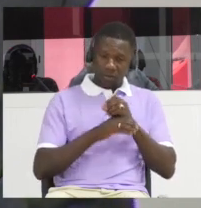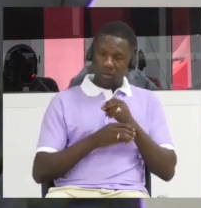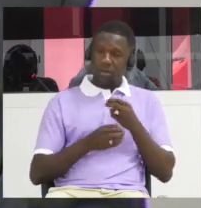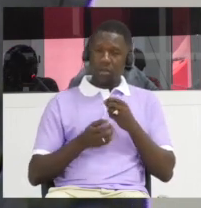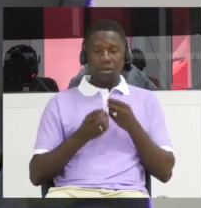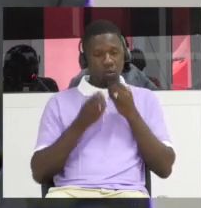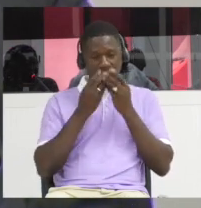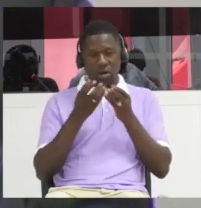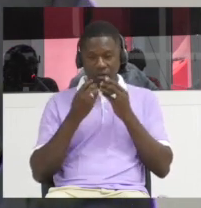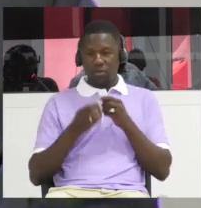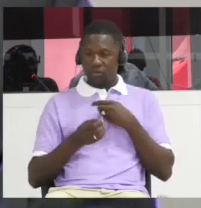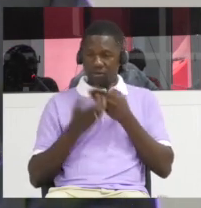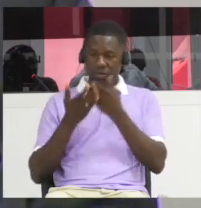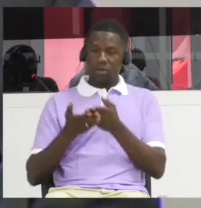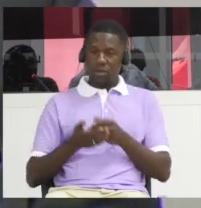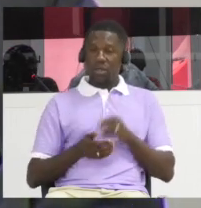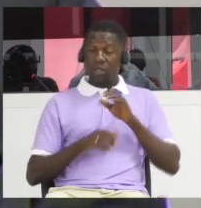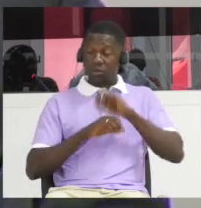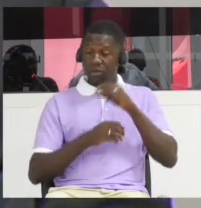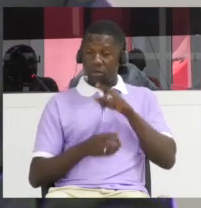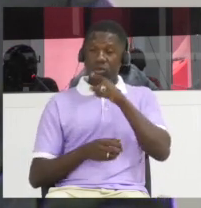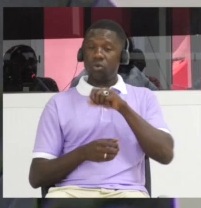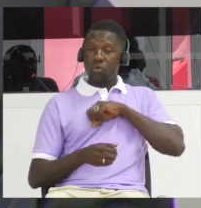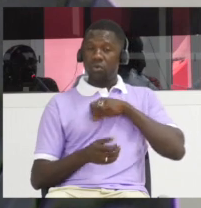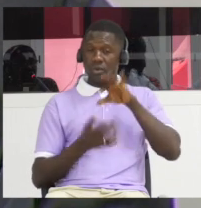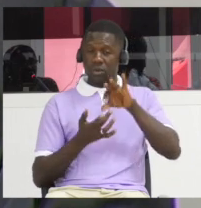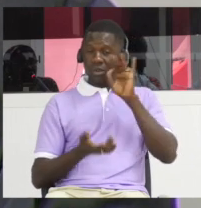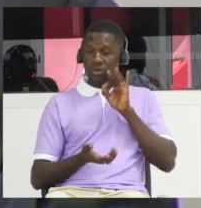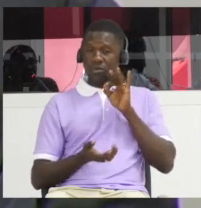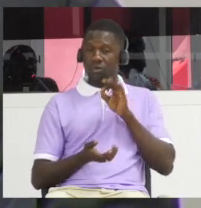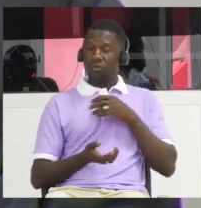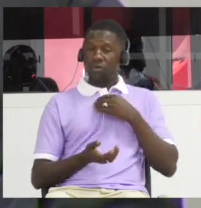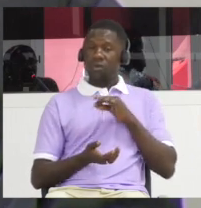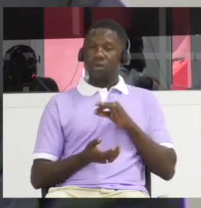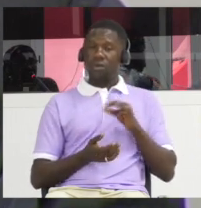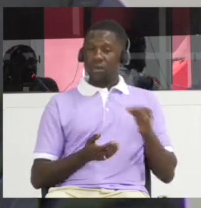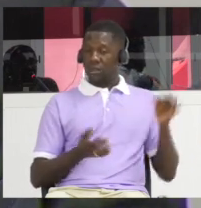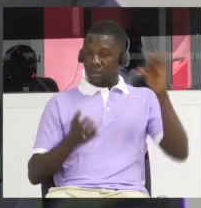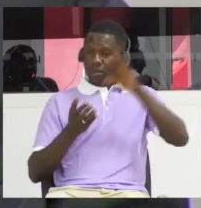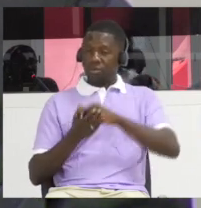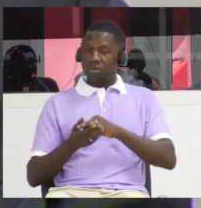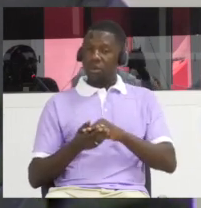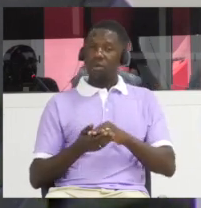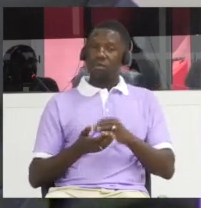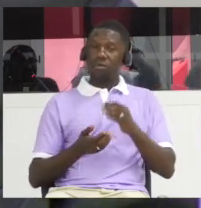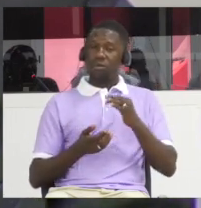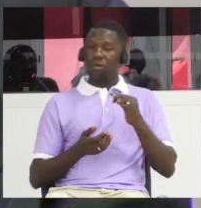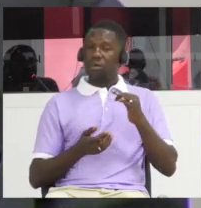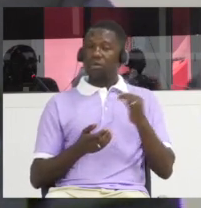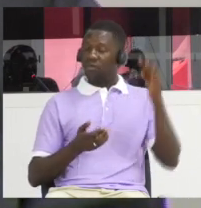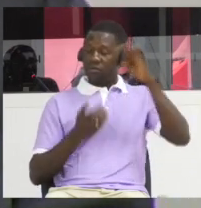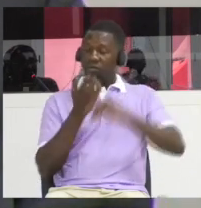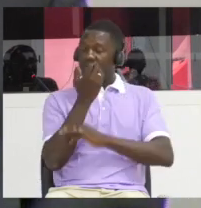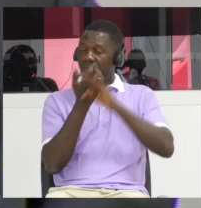especially your take on the deployment of foreign troops in Gambia, or giving